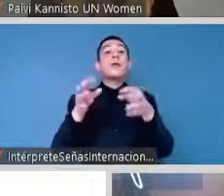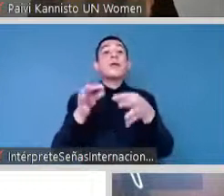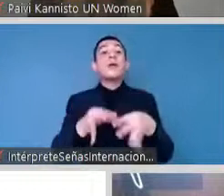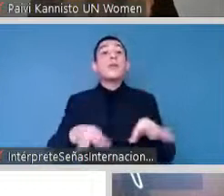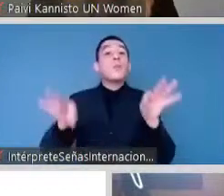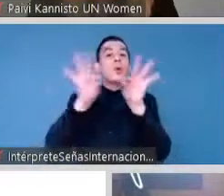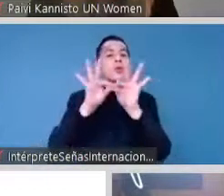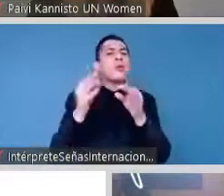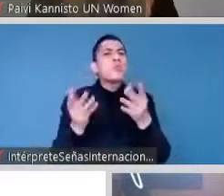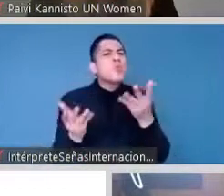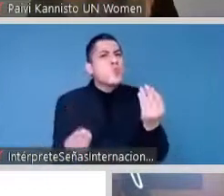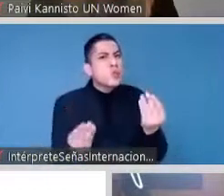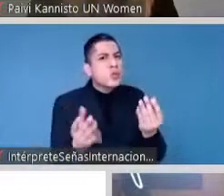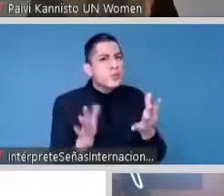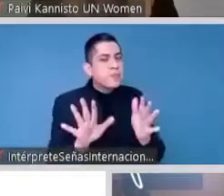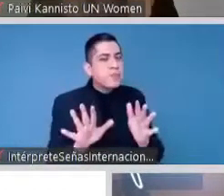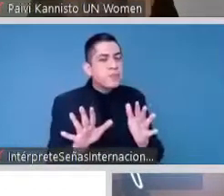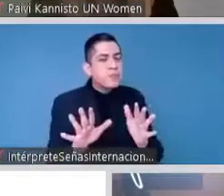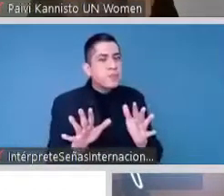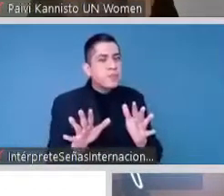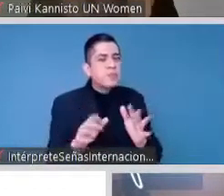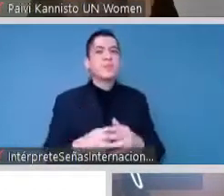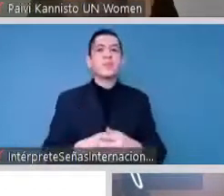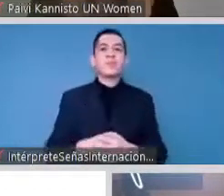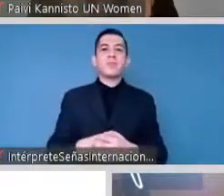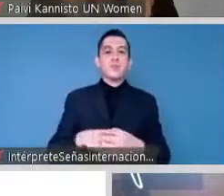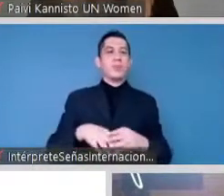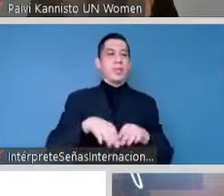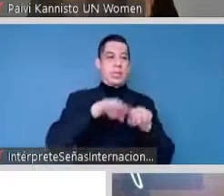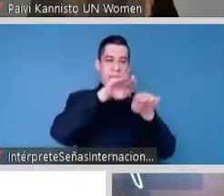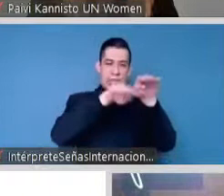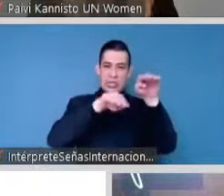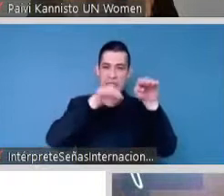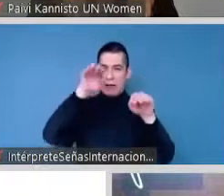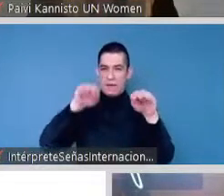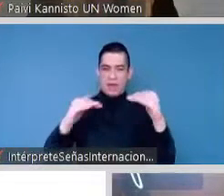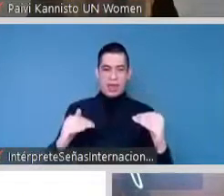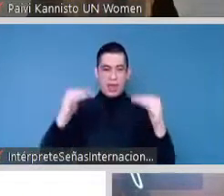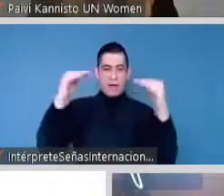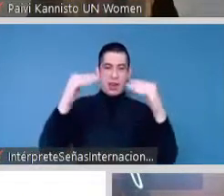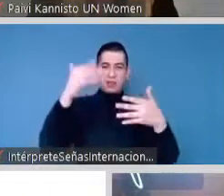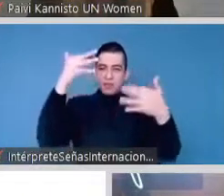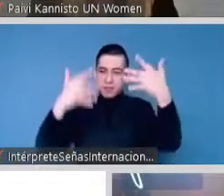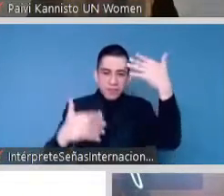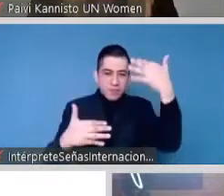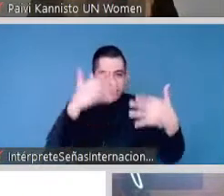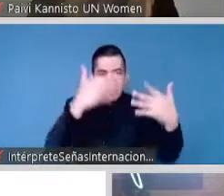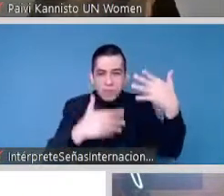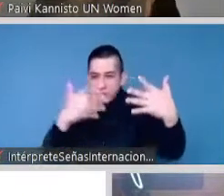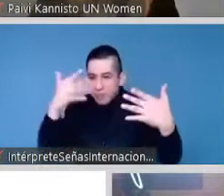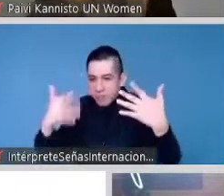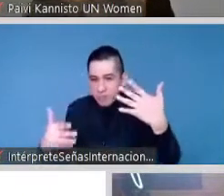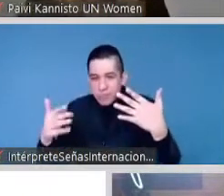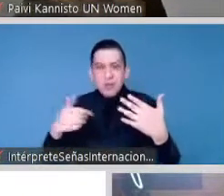commission, an accountability commission, if you as a society begin to talk about these